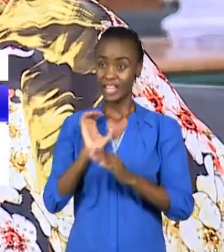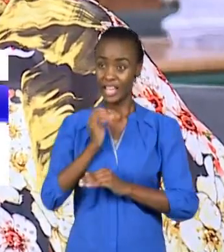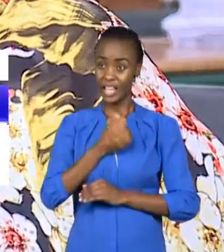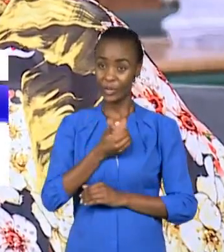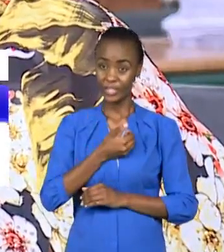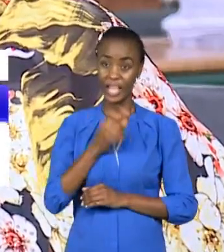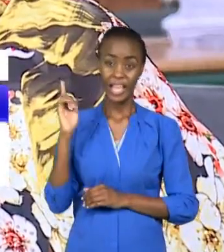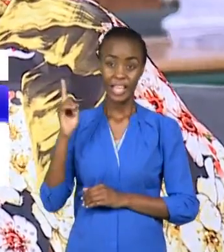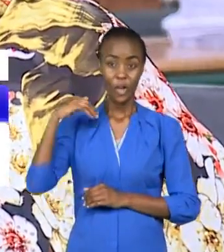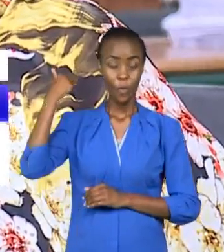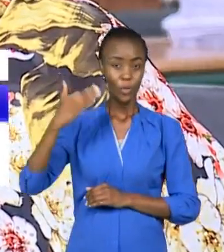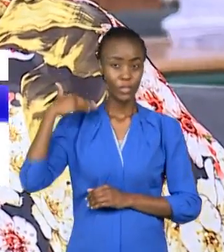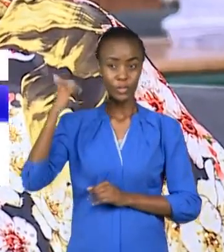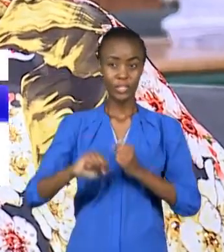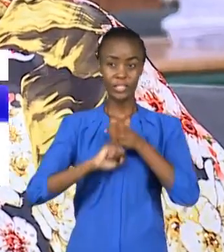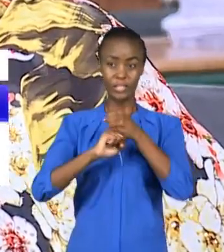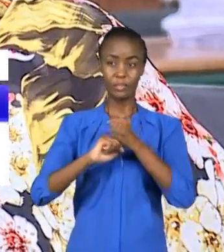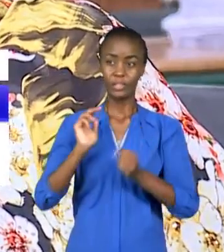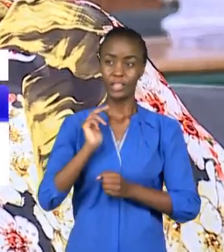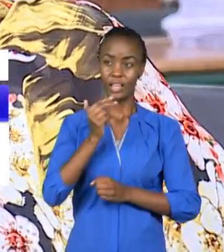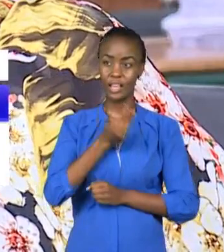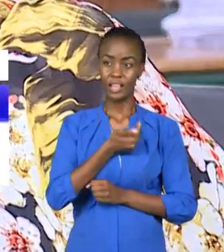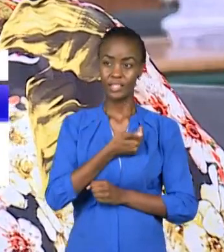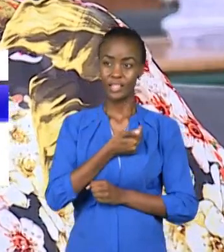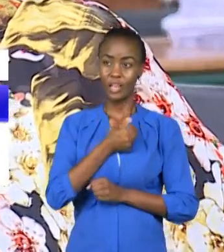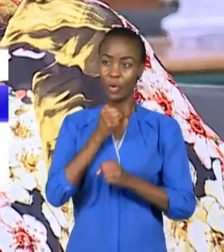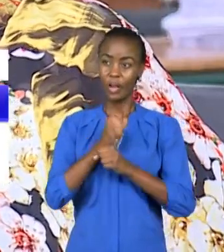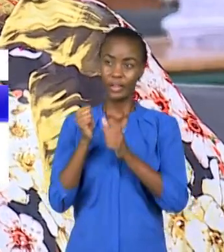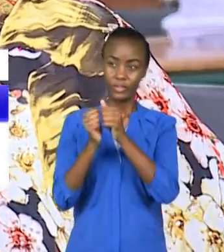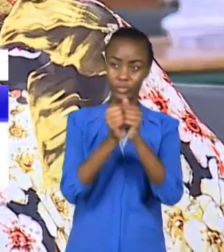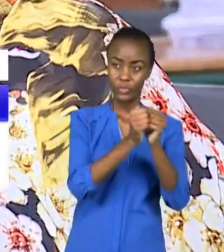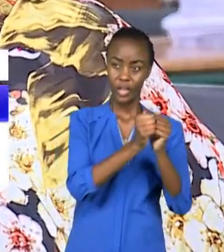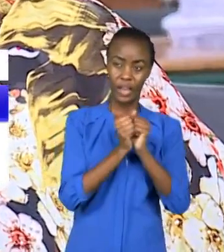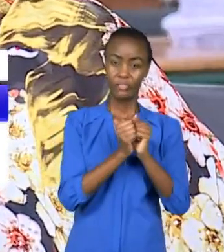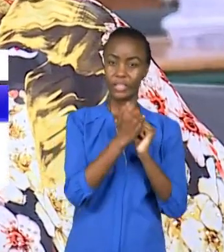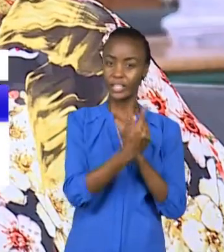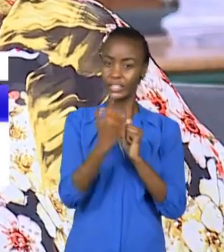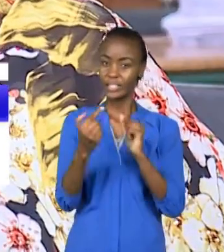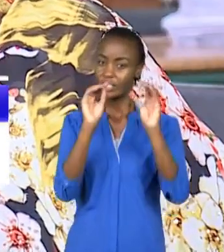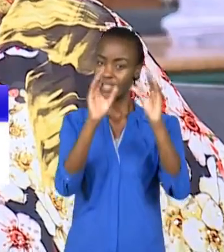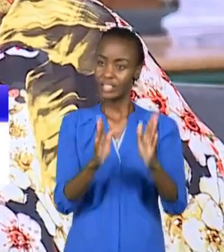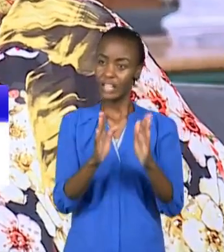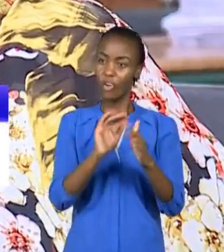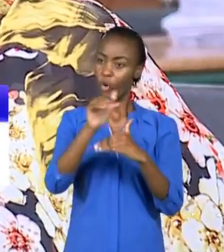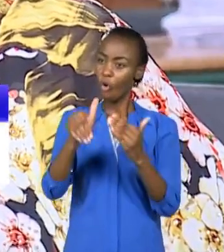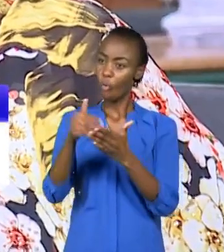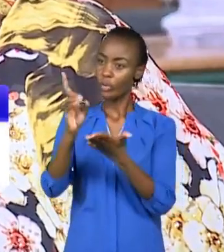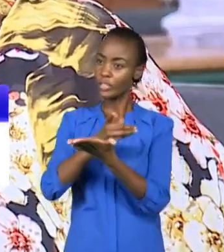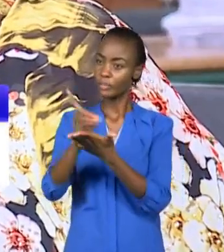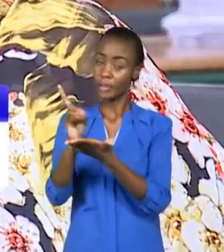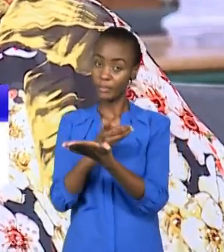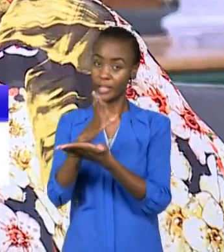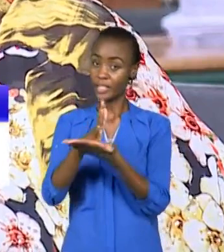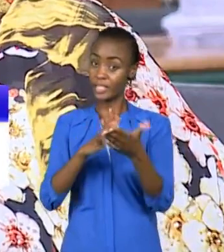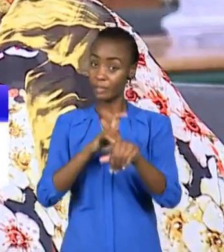always supported and worked hand in hand with every teacher, every department. And